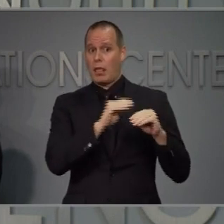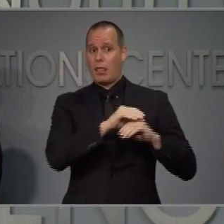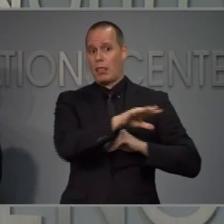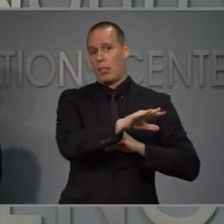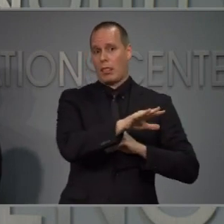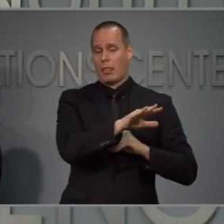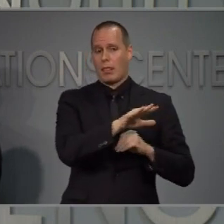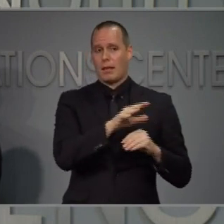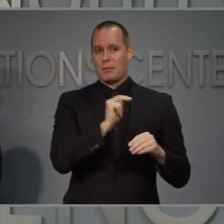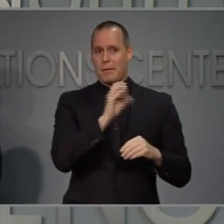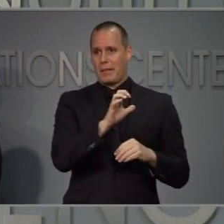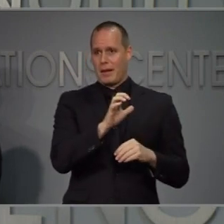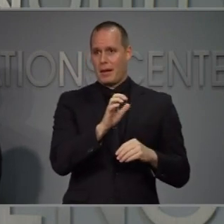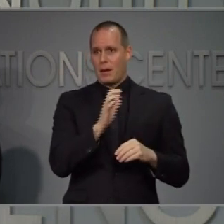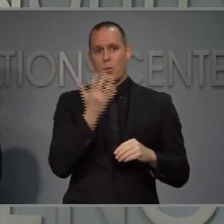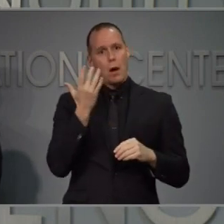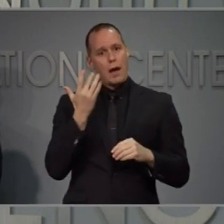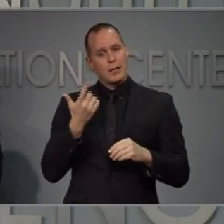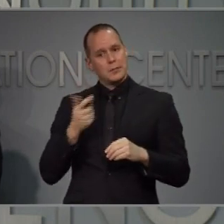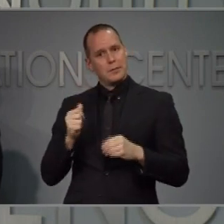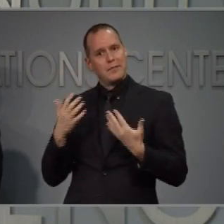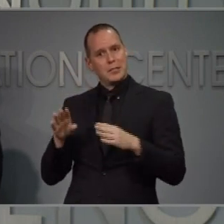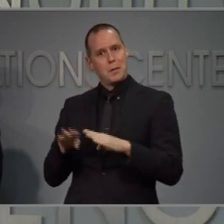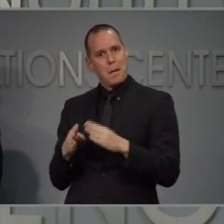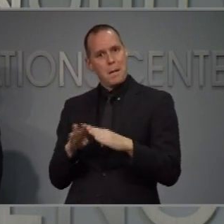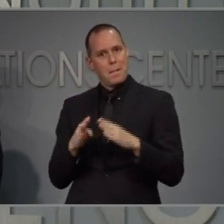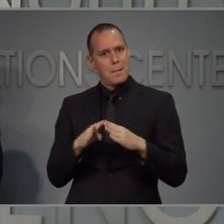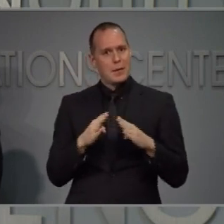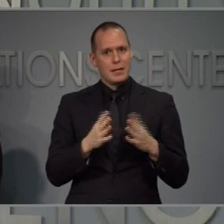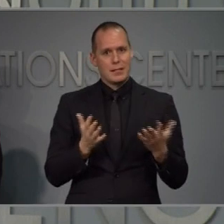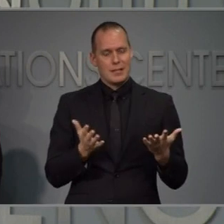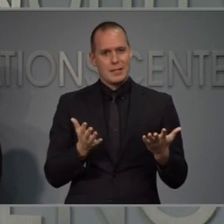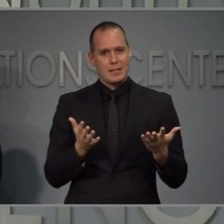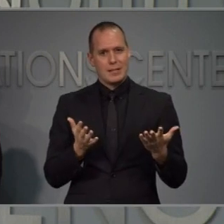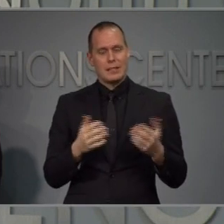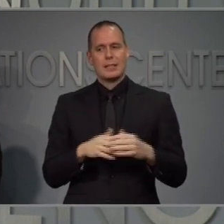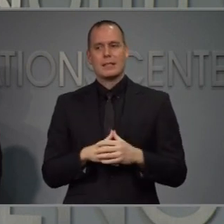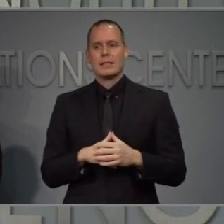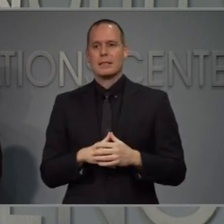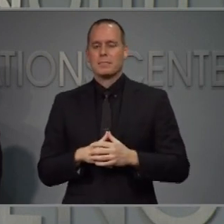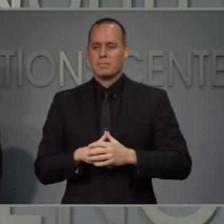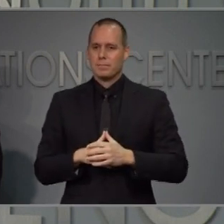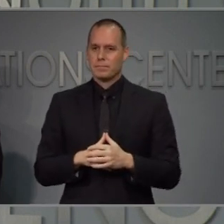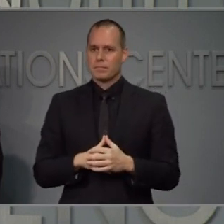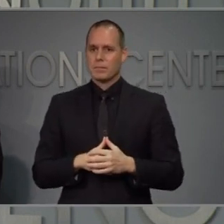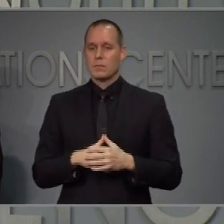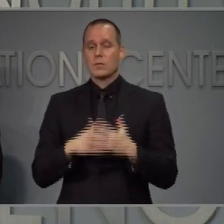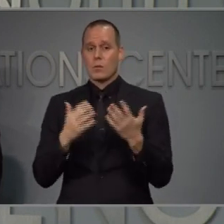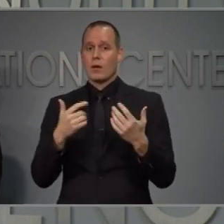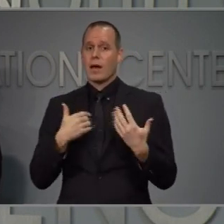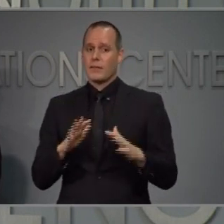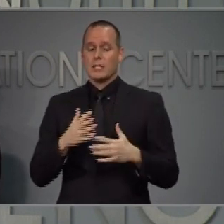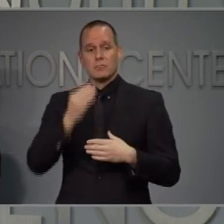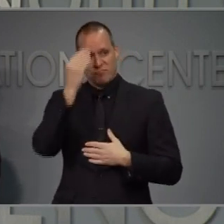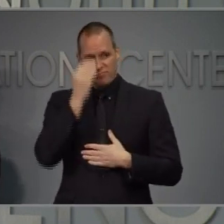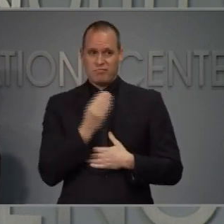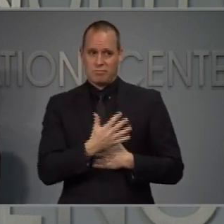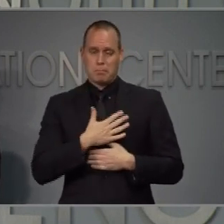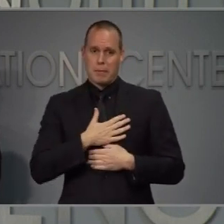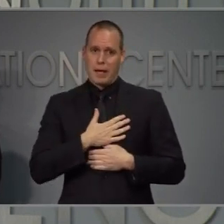virus because these restrictions have been limited. Or have been lifted. I have expressed my